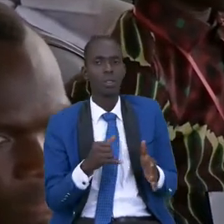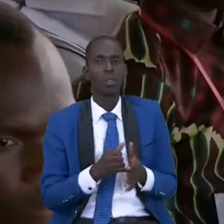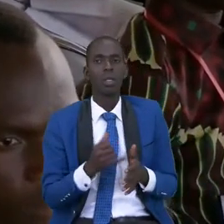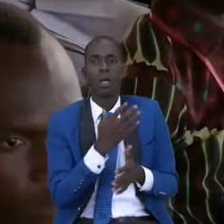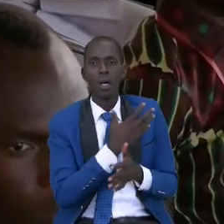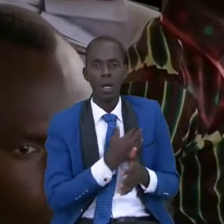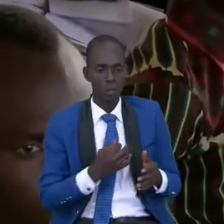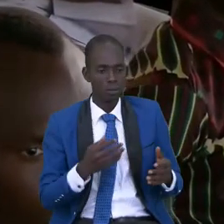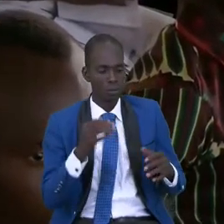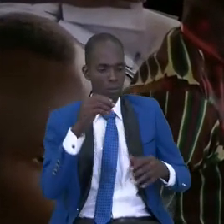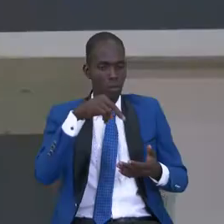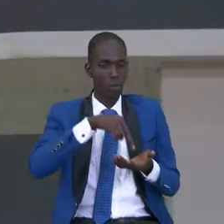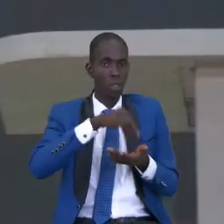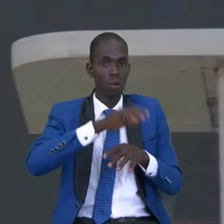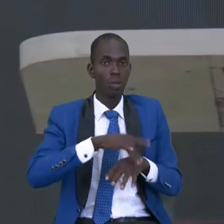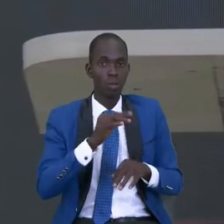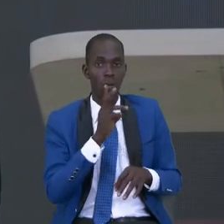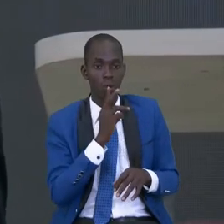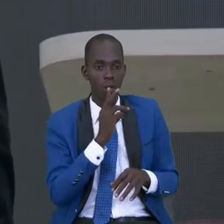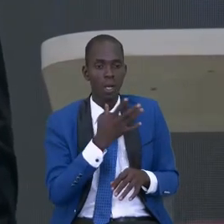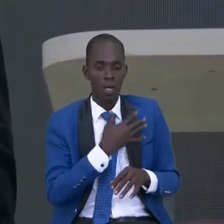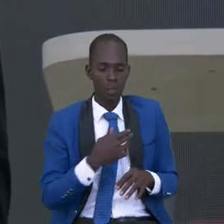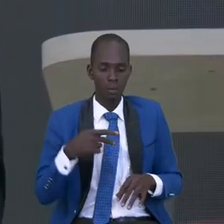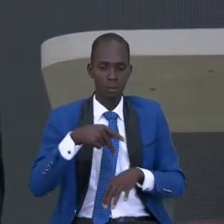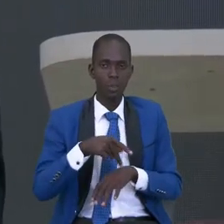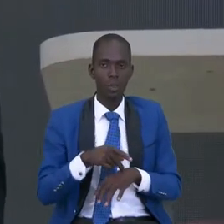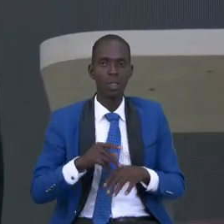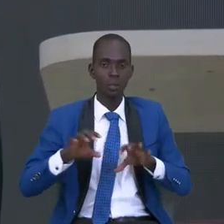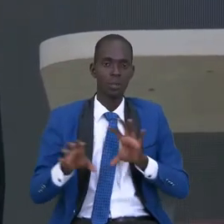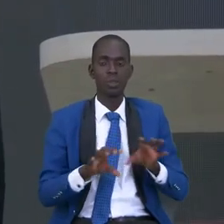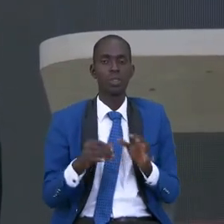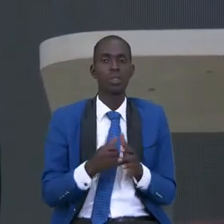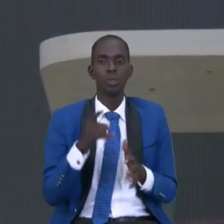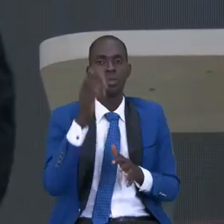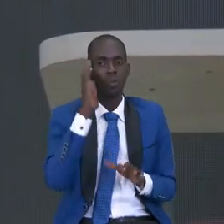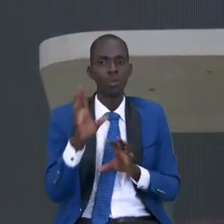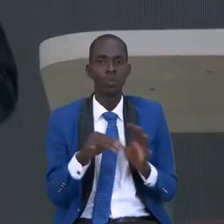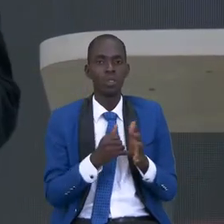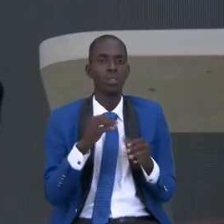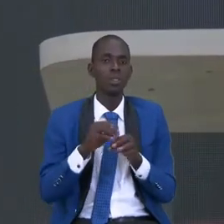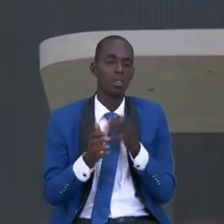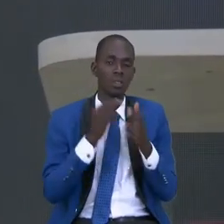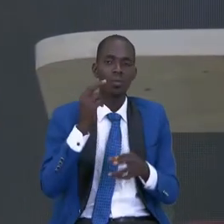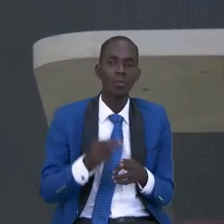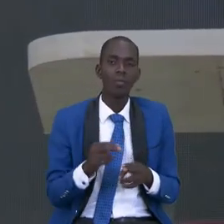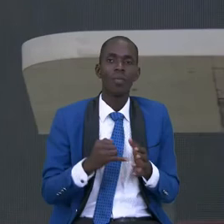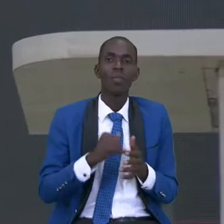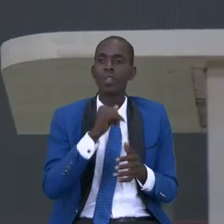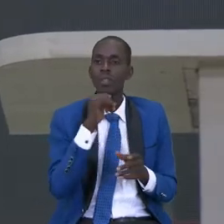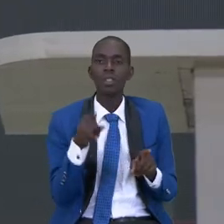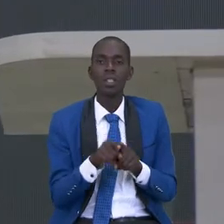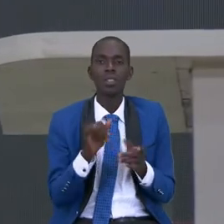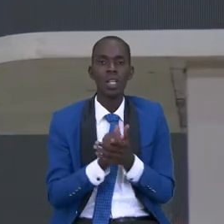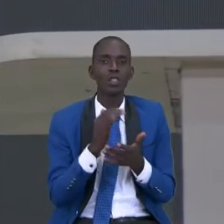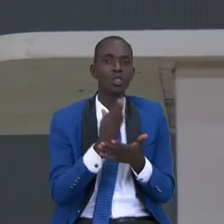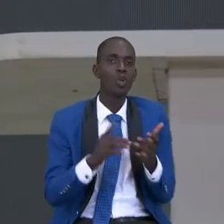on the water and he did it. You will do it. It's not that, you know, somebody will carry you